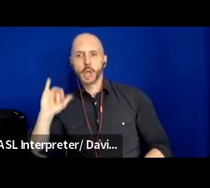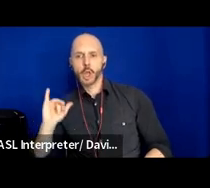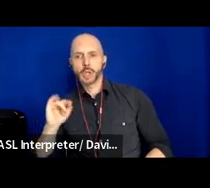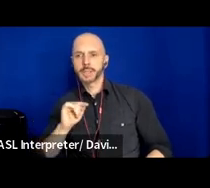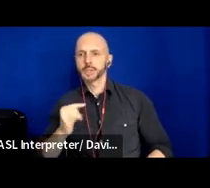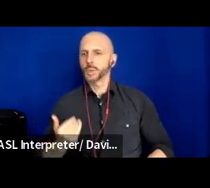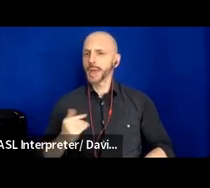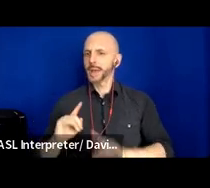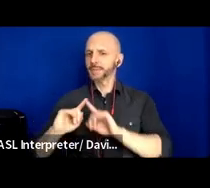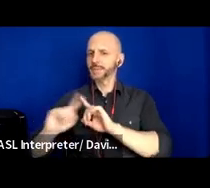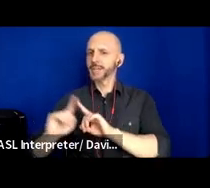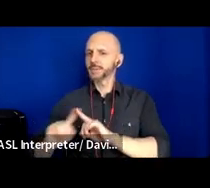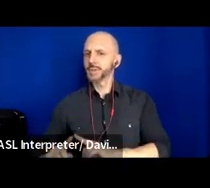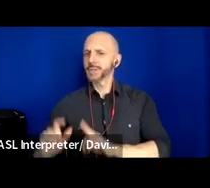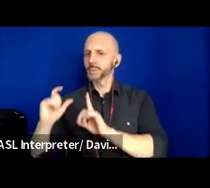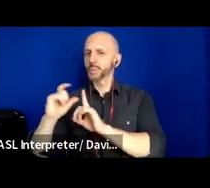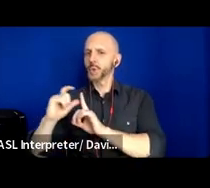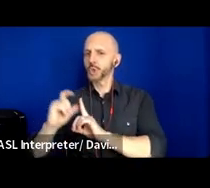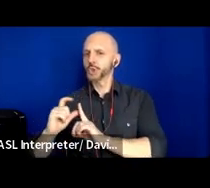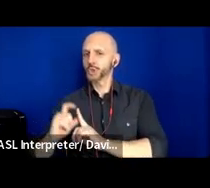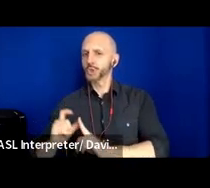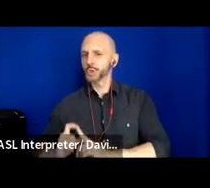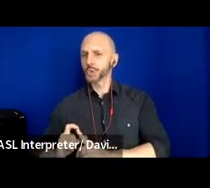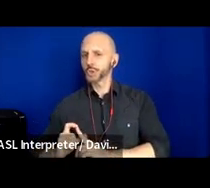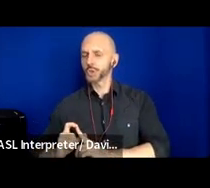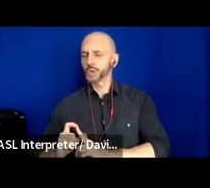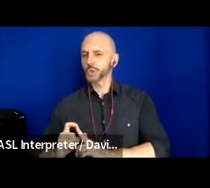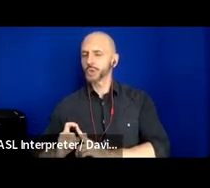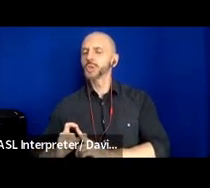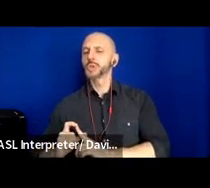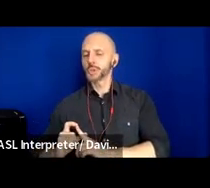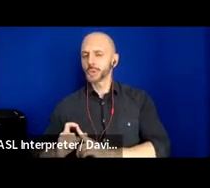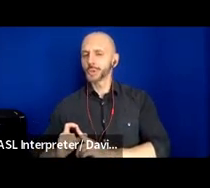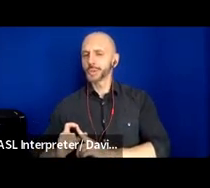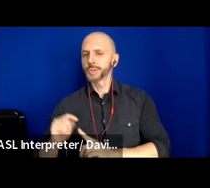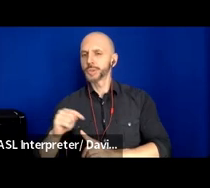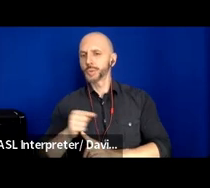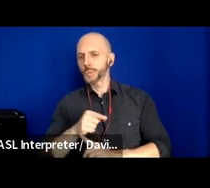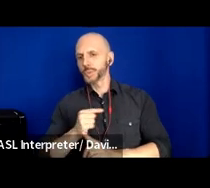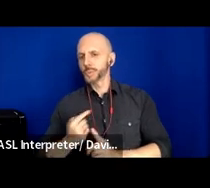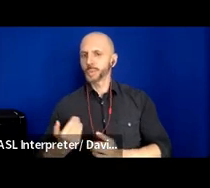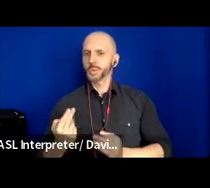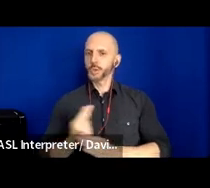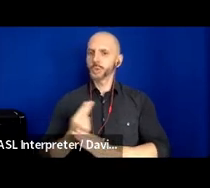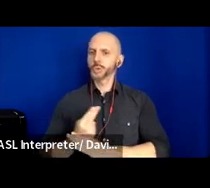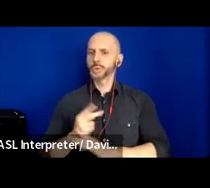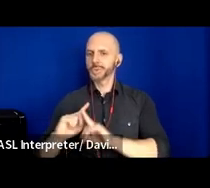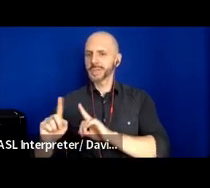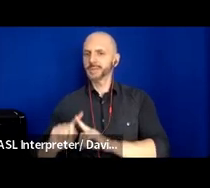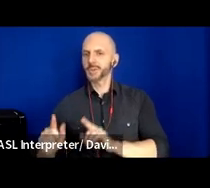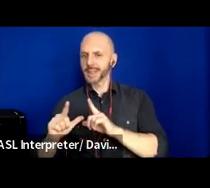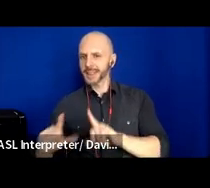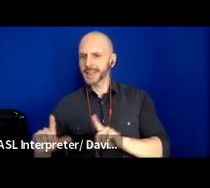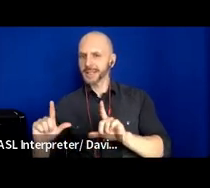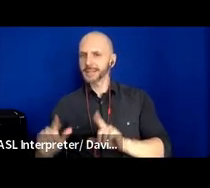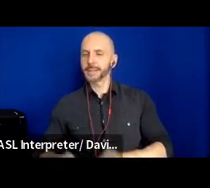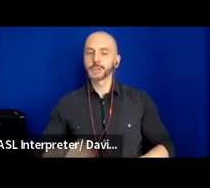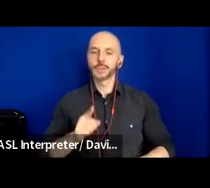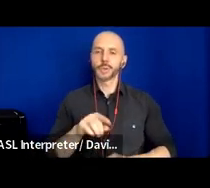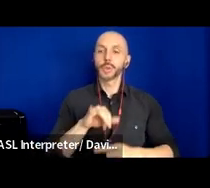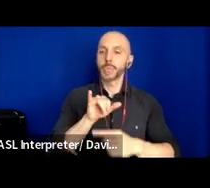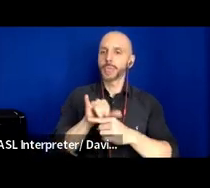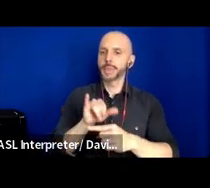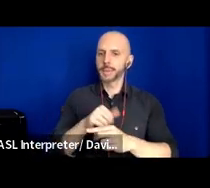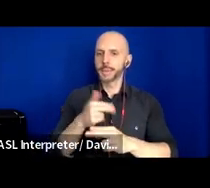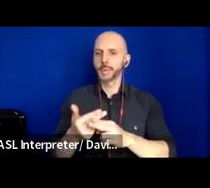about it without it being so explicit, right, in how you engage about it, right? So misogynoir,